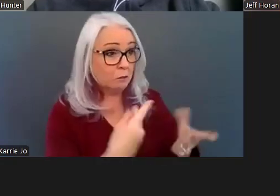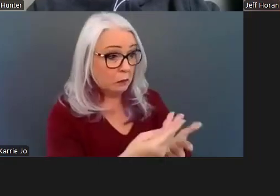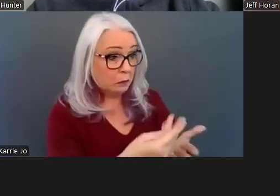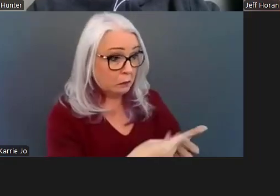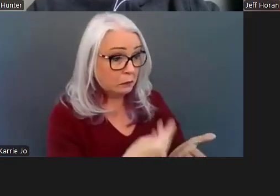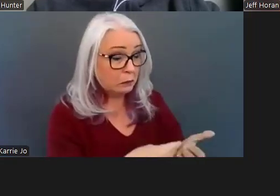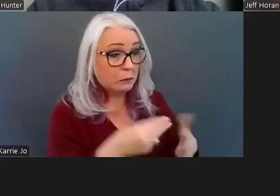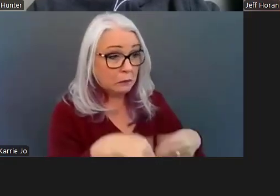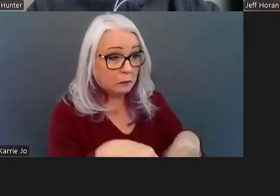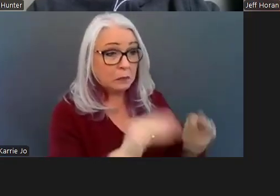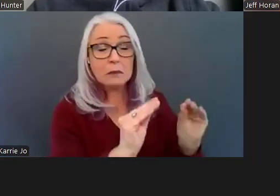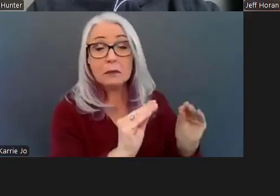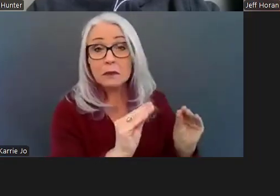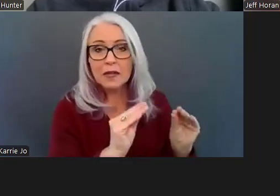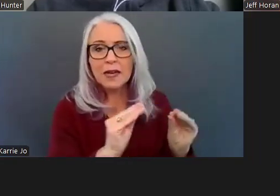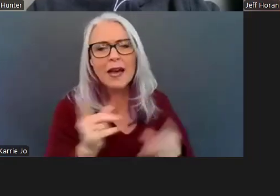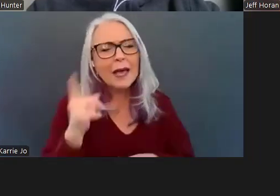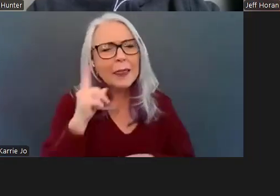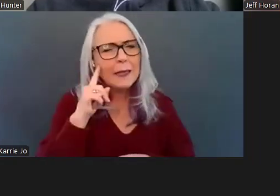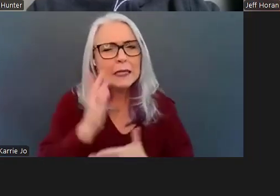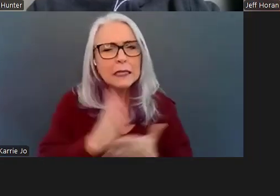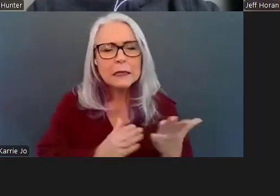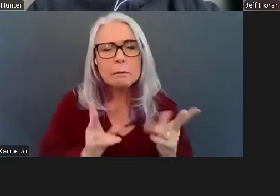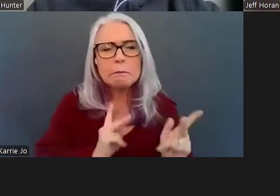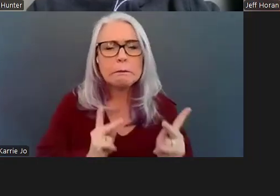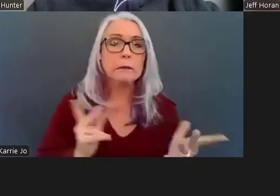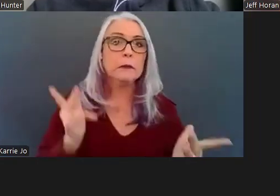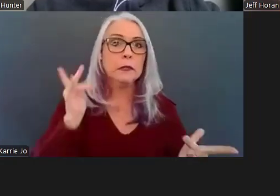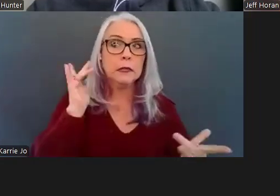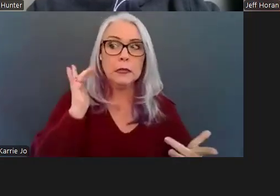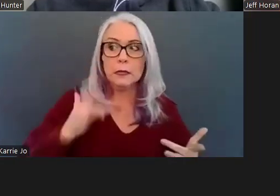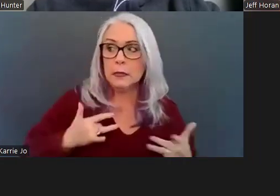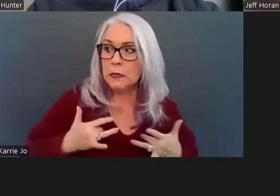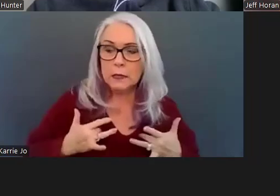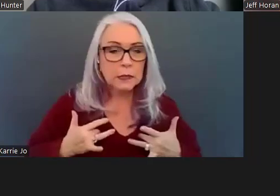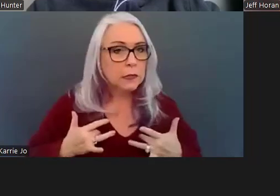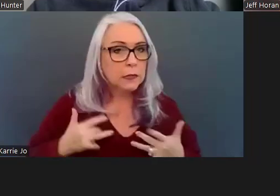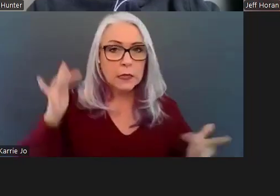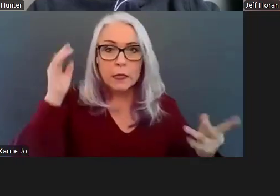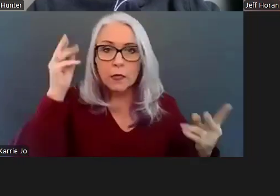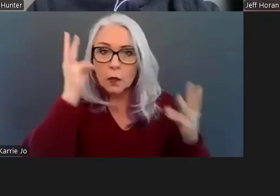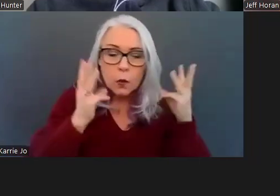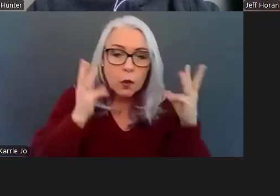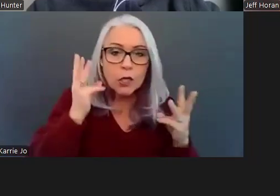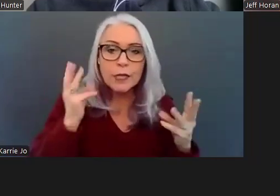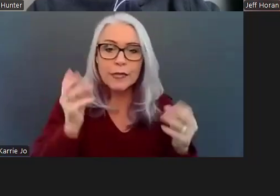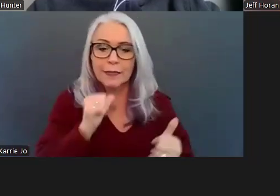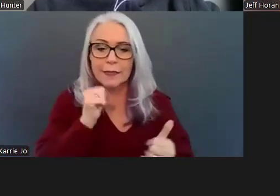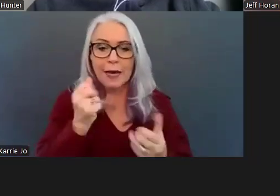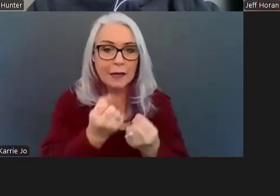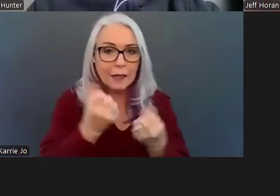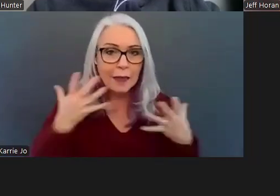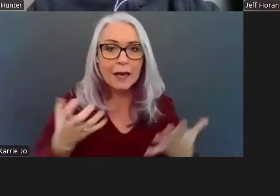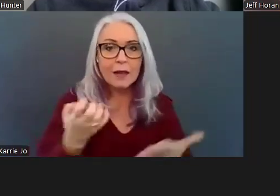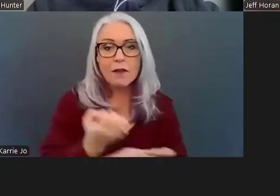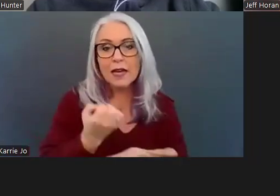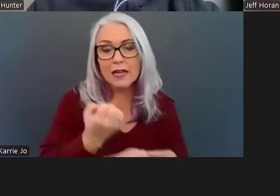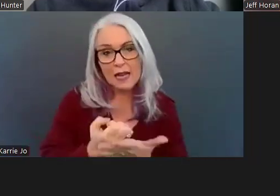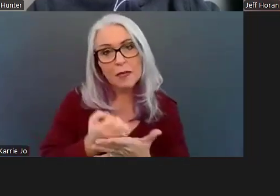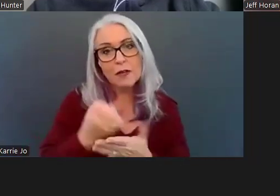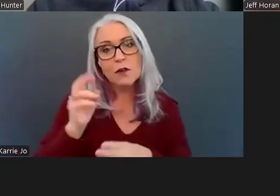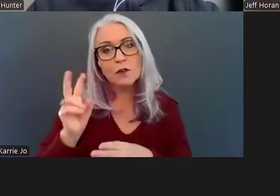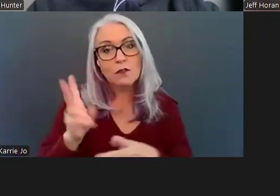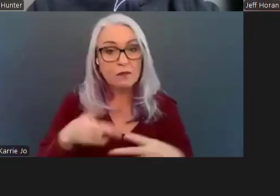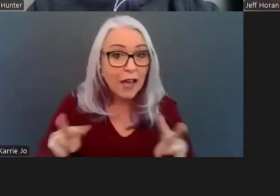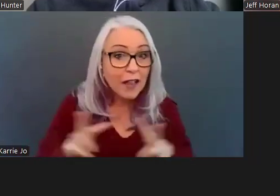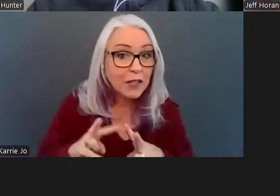some do get worried when we're talking about planting certain tree species that don't have huge economic value. But again, sometimes it's for the function, and